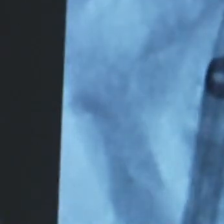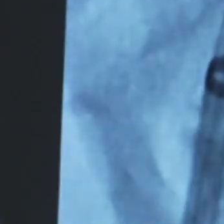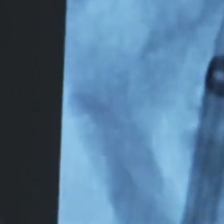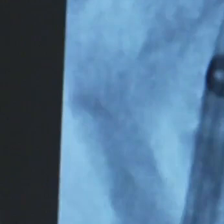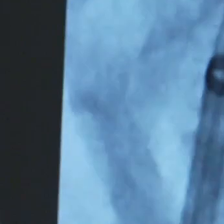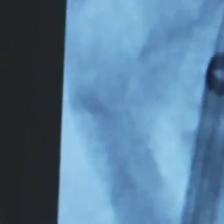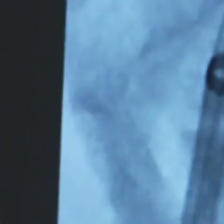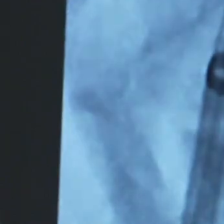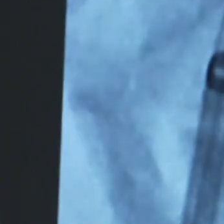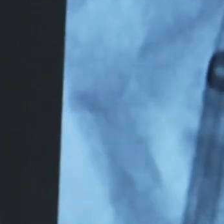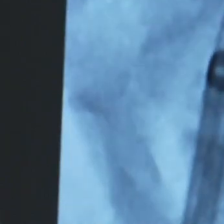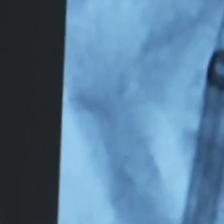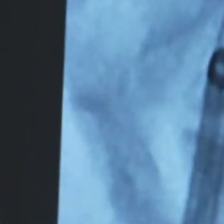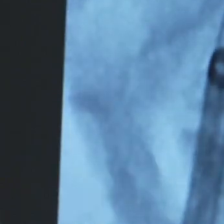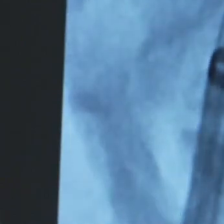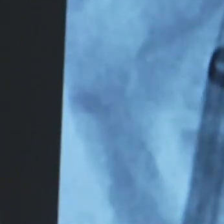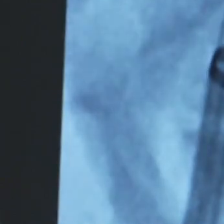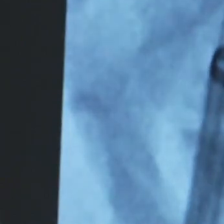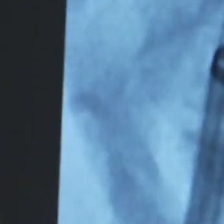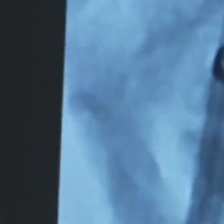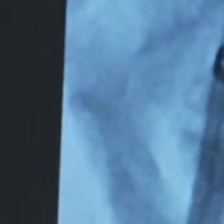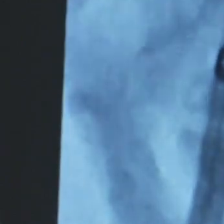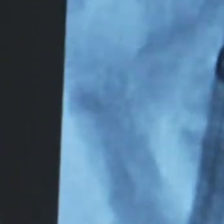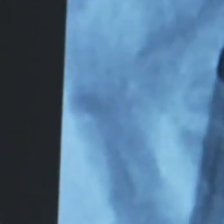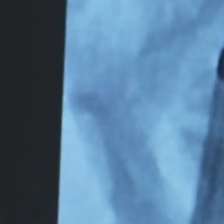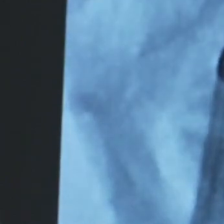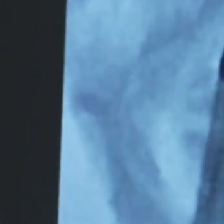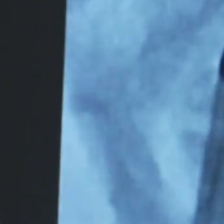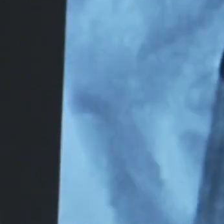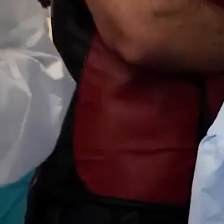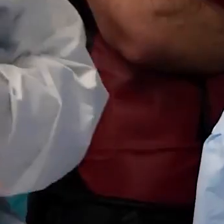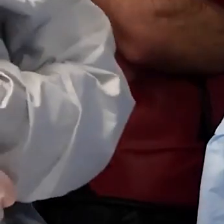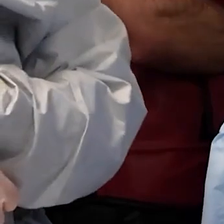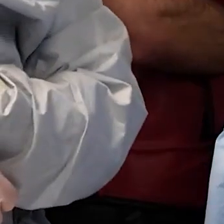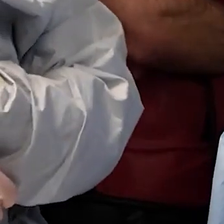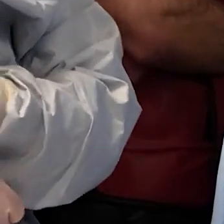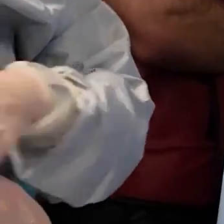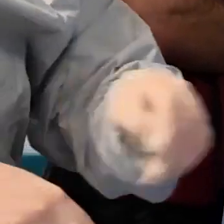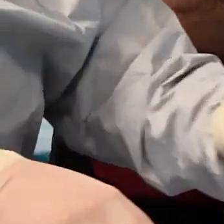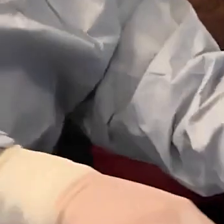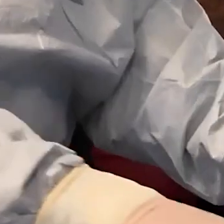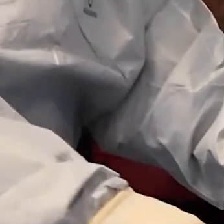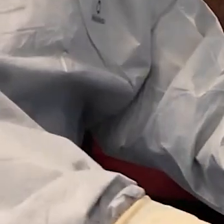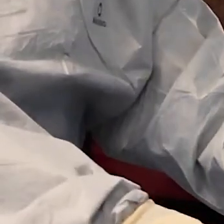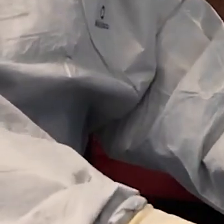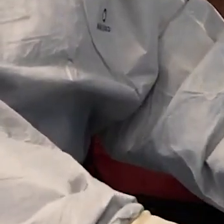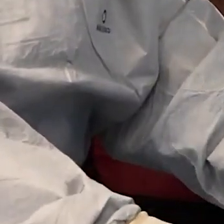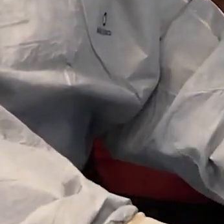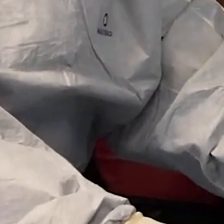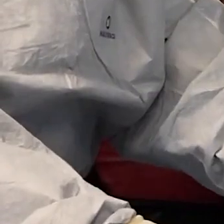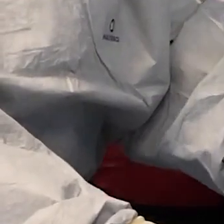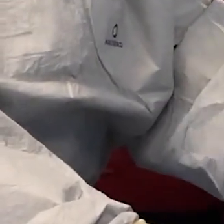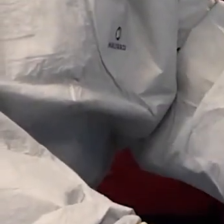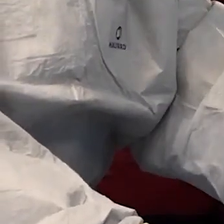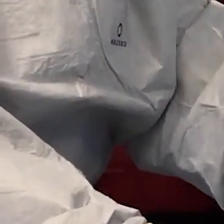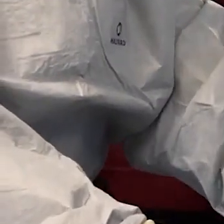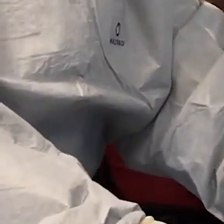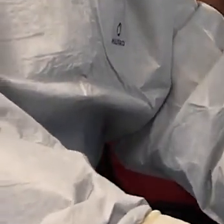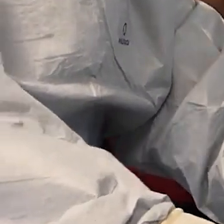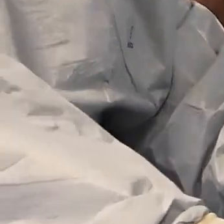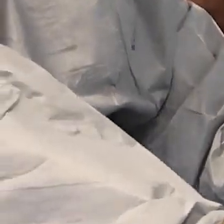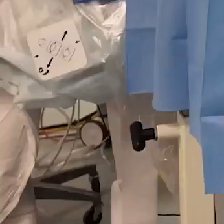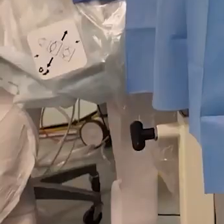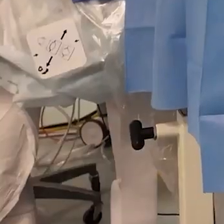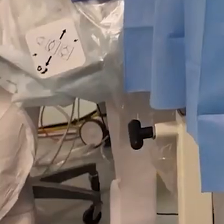to the base of a patient's skull, which then regulates the amount of fluid. Patients may even go home the next day.